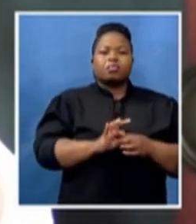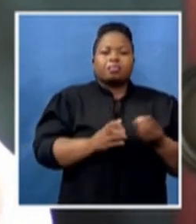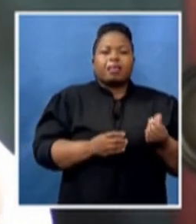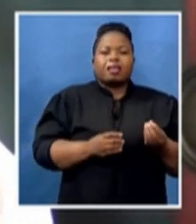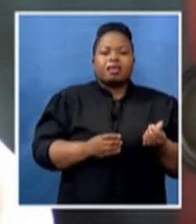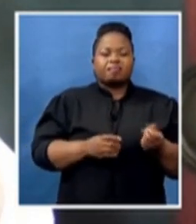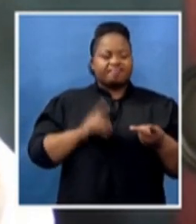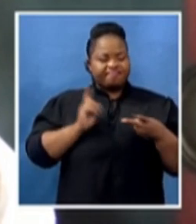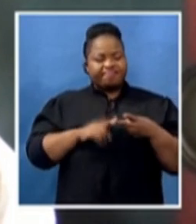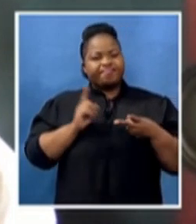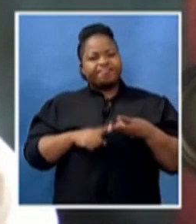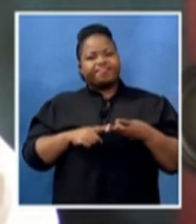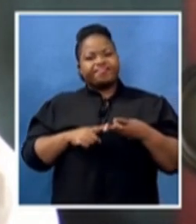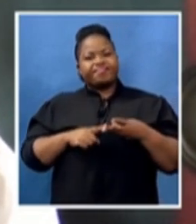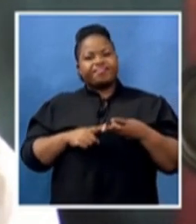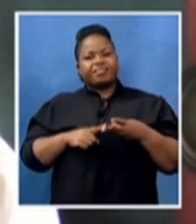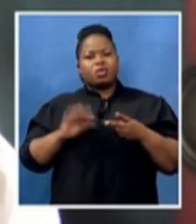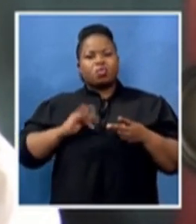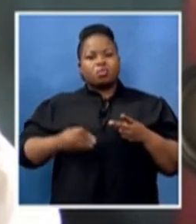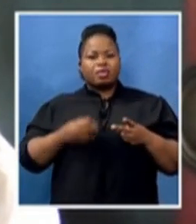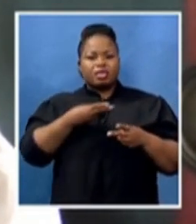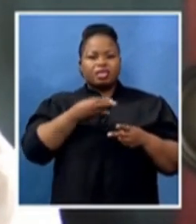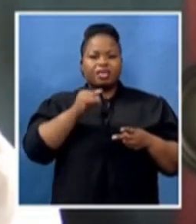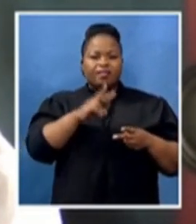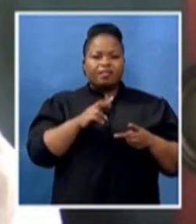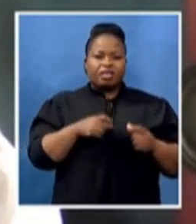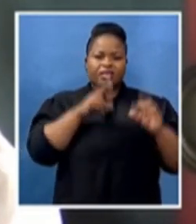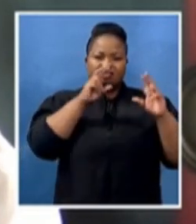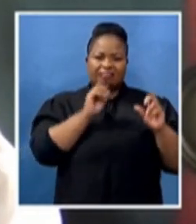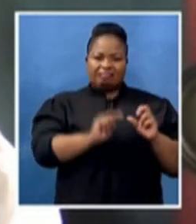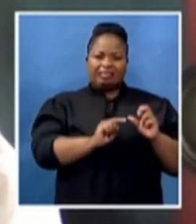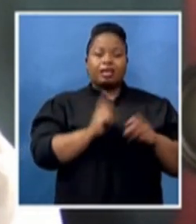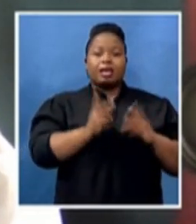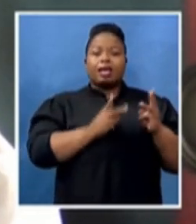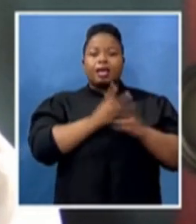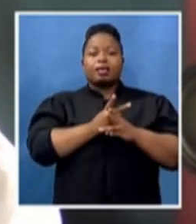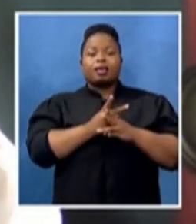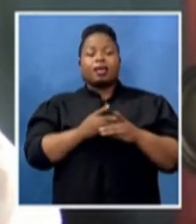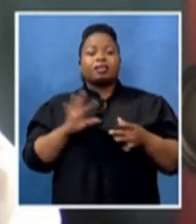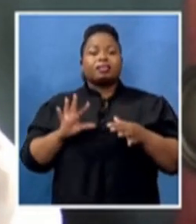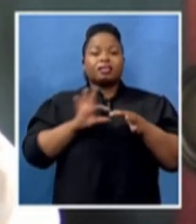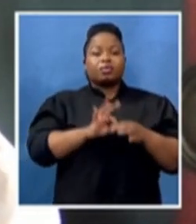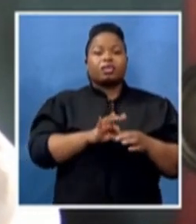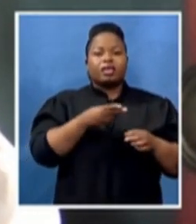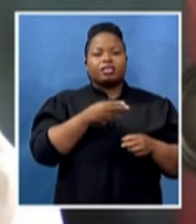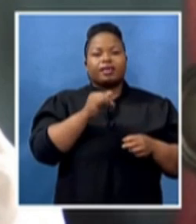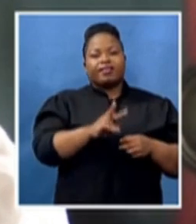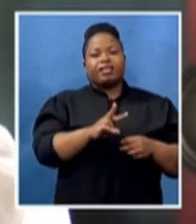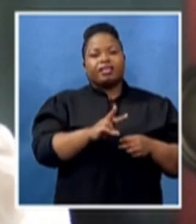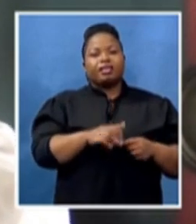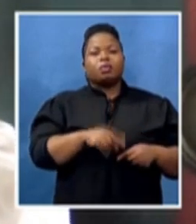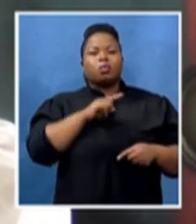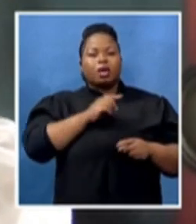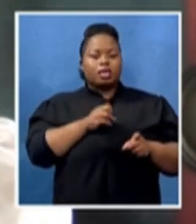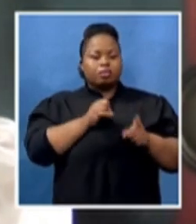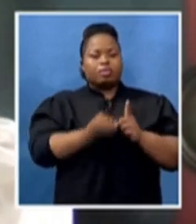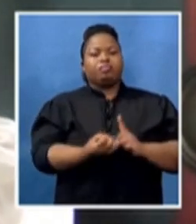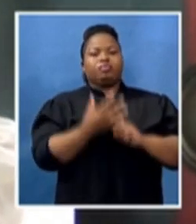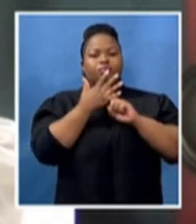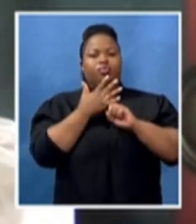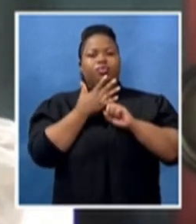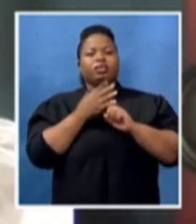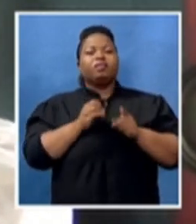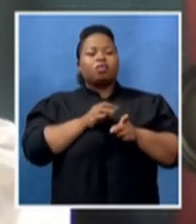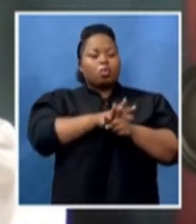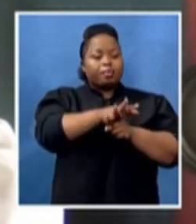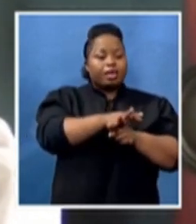HIV status, and is also linked with HIV being infected, having a higher incidence of violence than